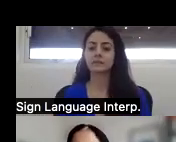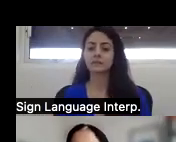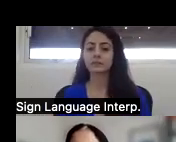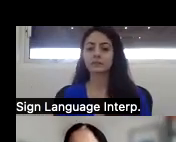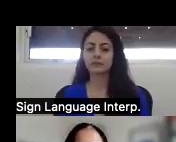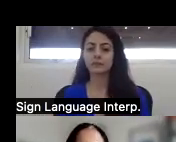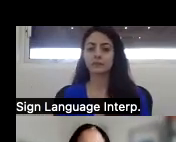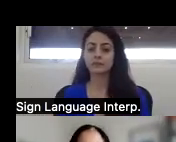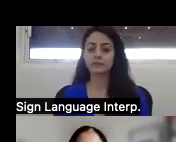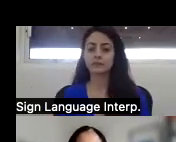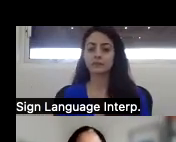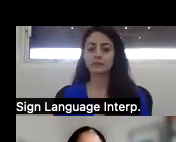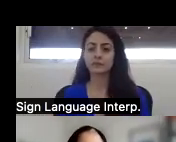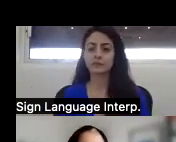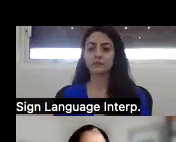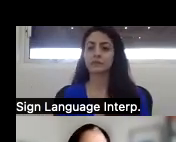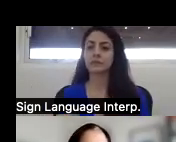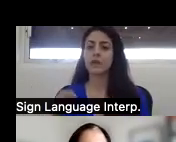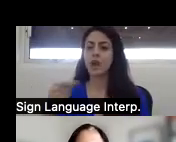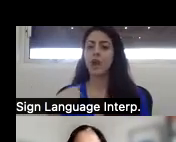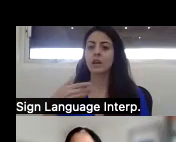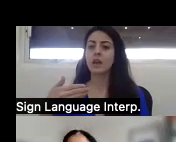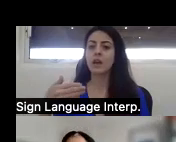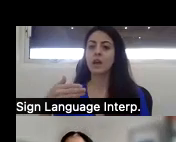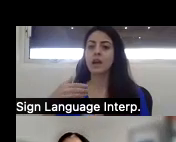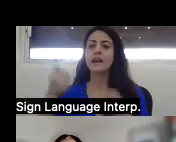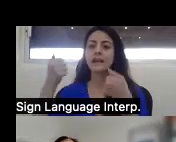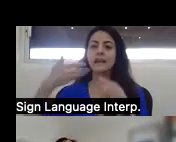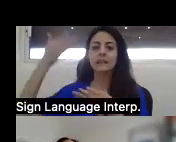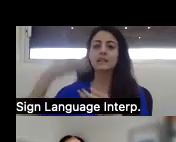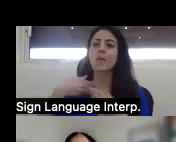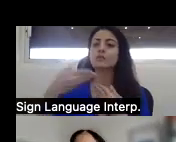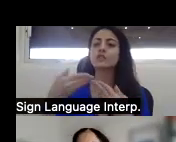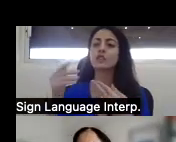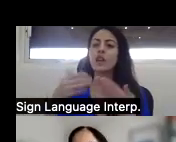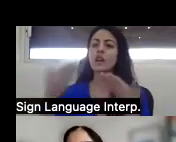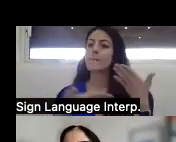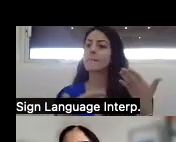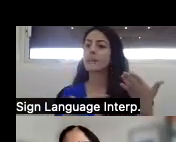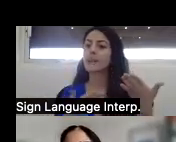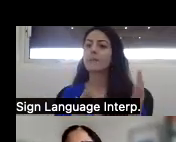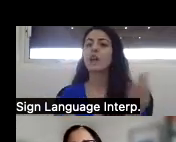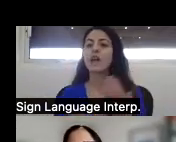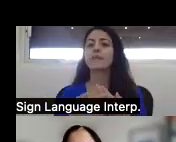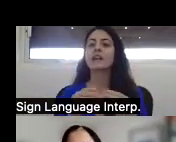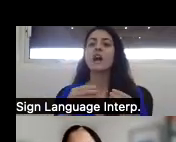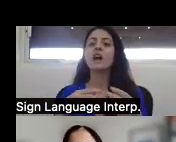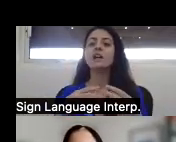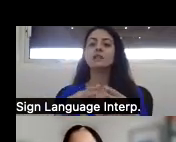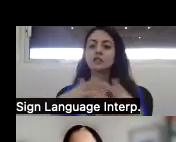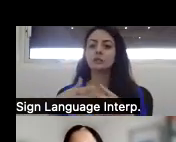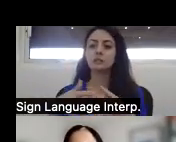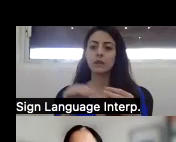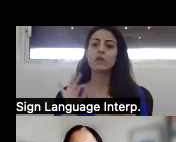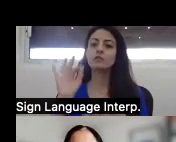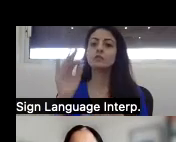senior, sorry, it's too much technology and having to handle my own presentation. I'm the senior advisor to